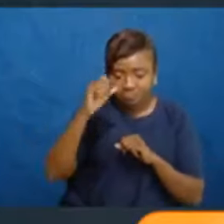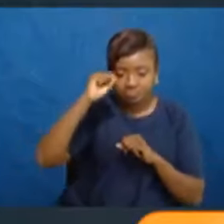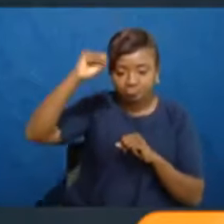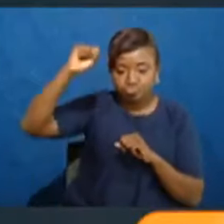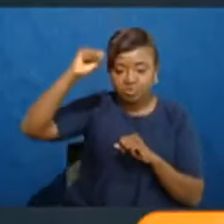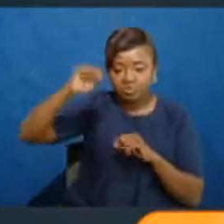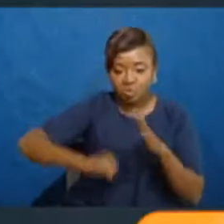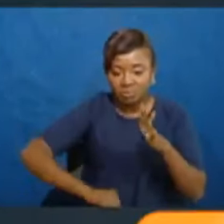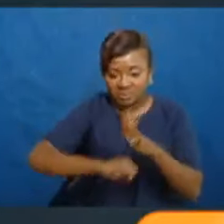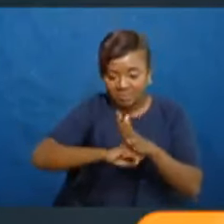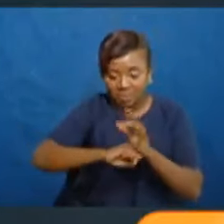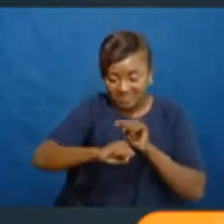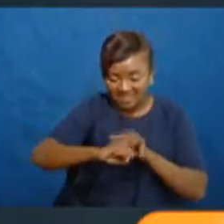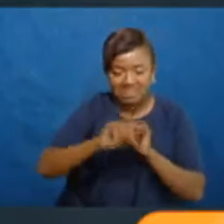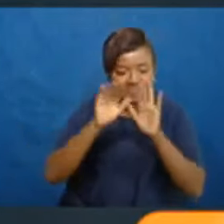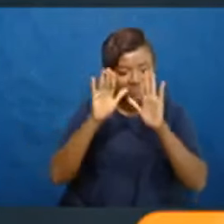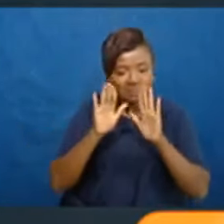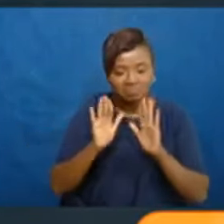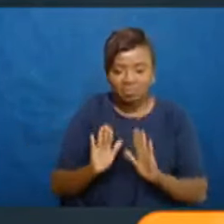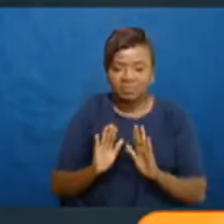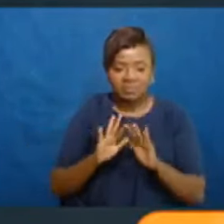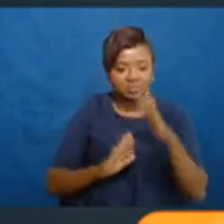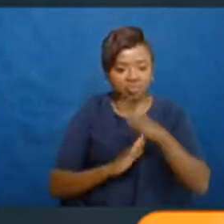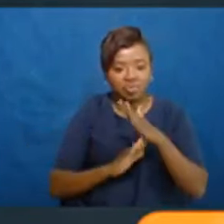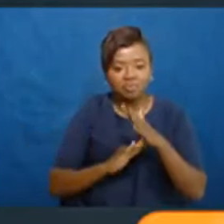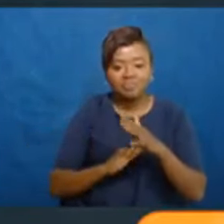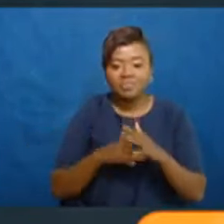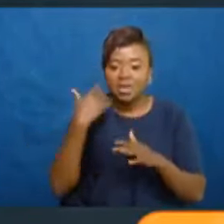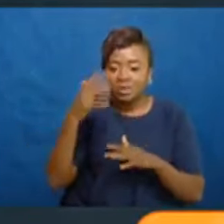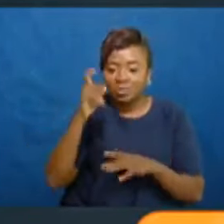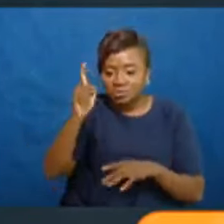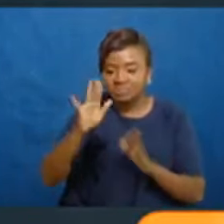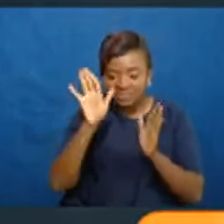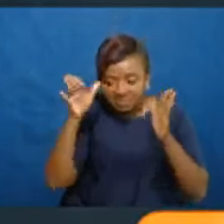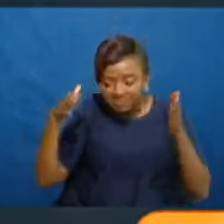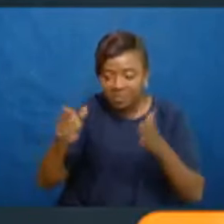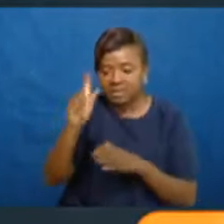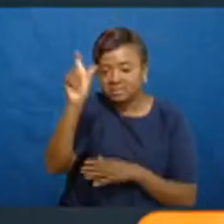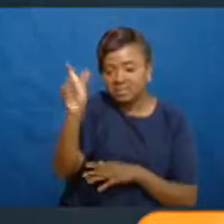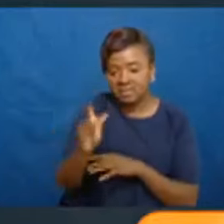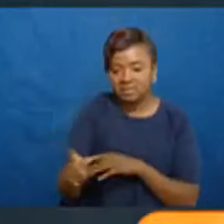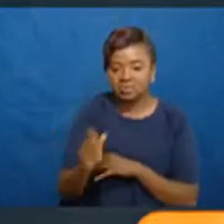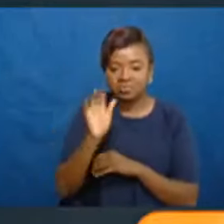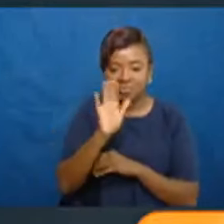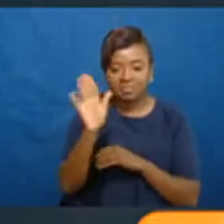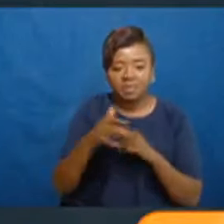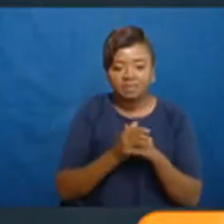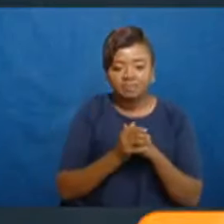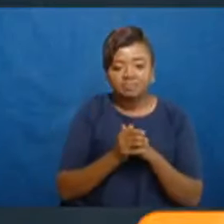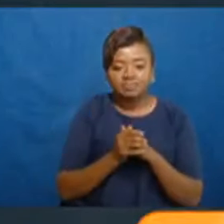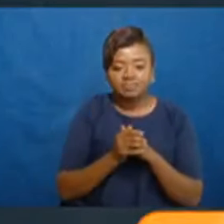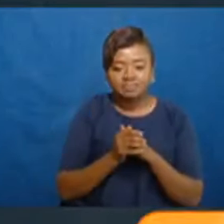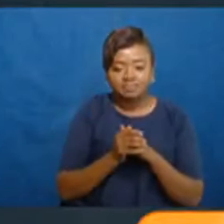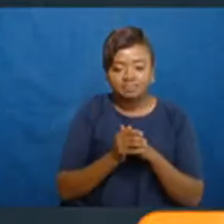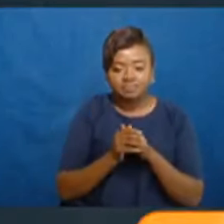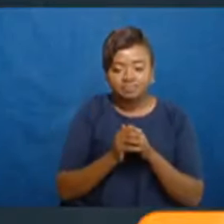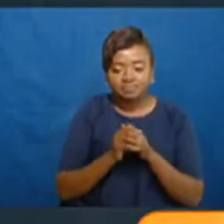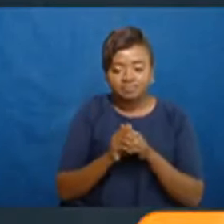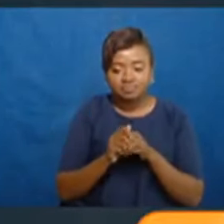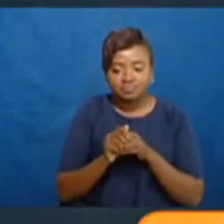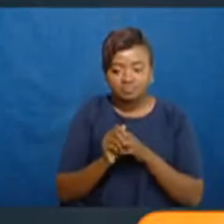battles very, very quickly normally take a regional shape. And I'll go back to my